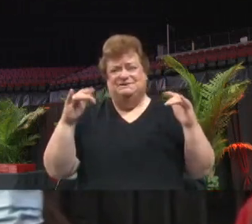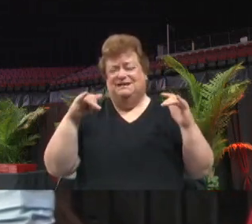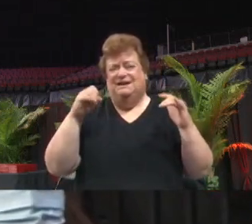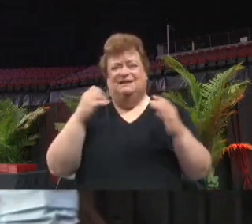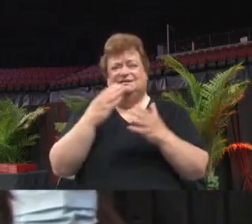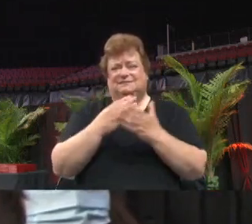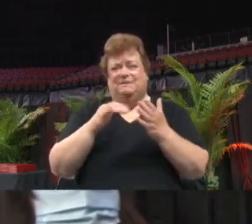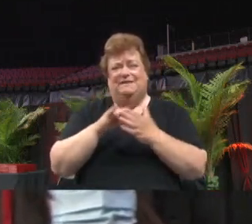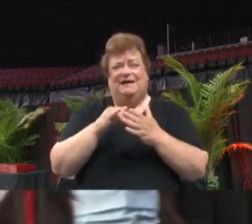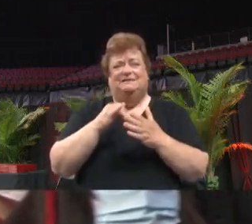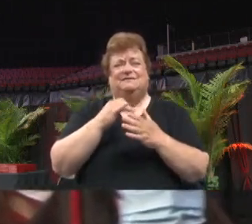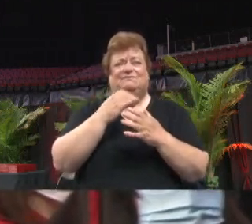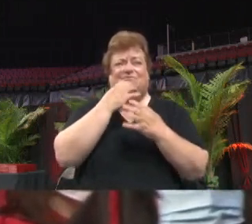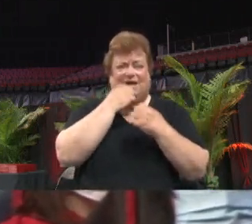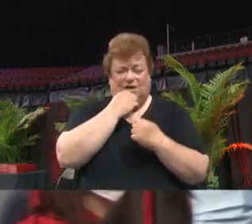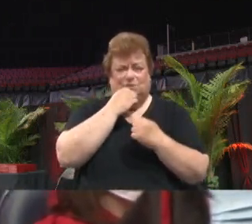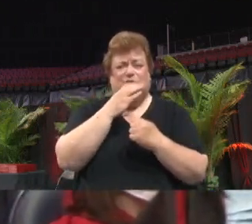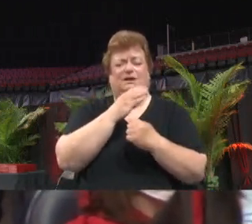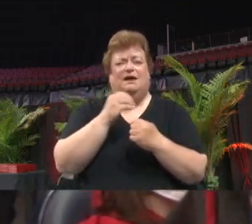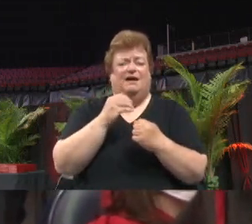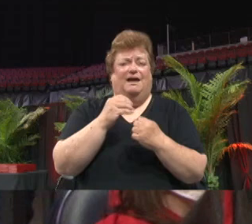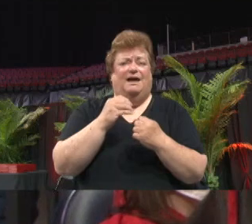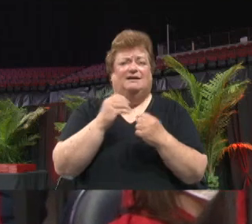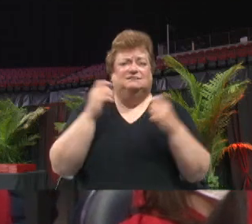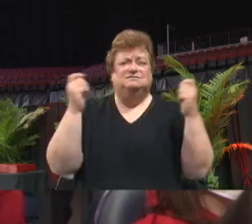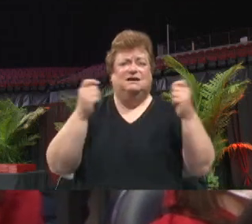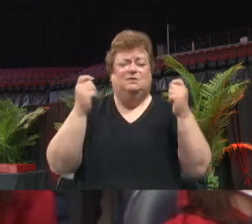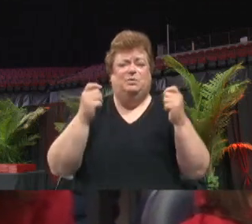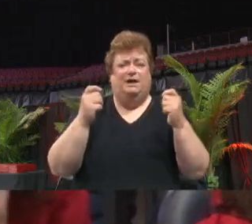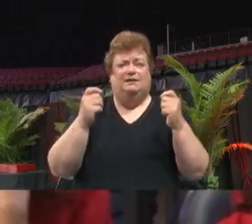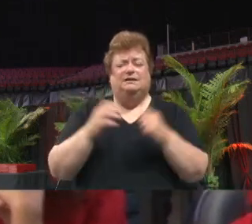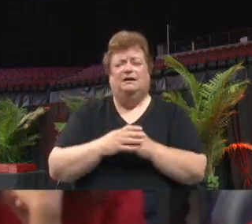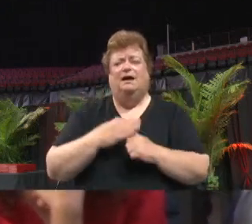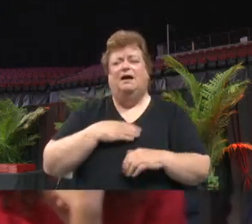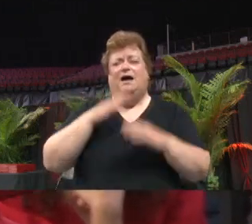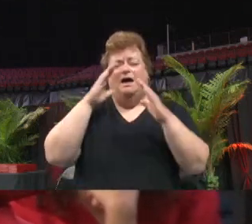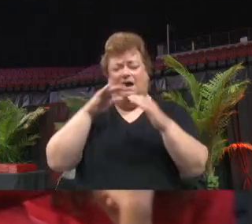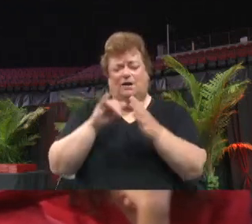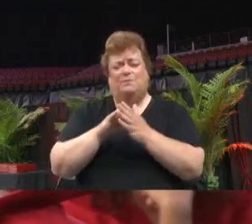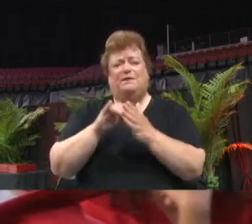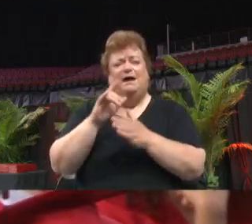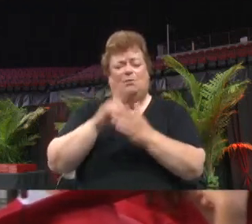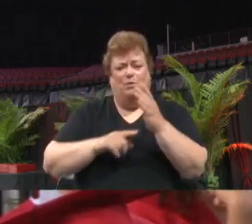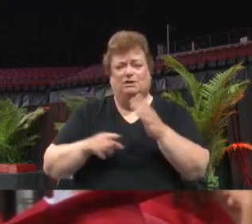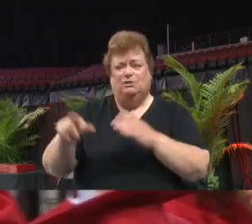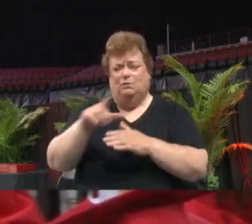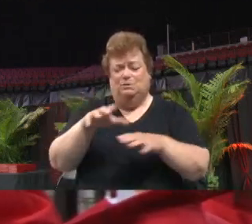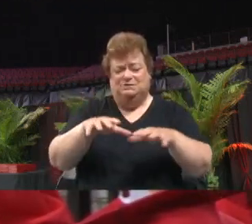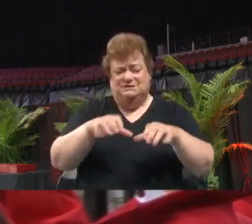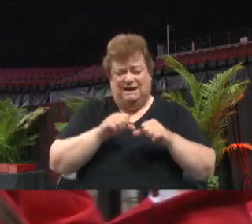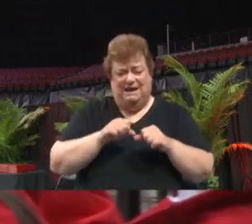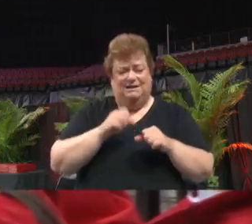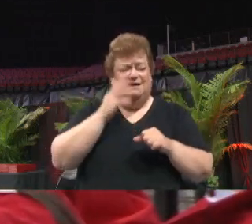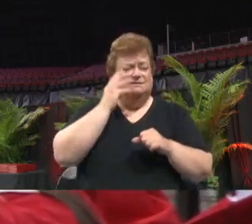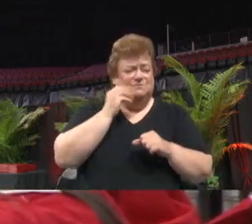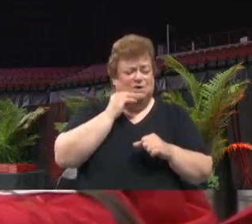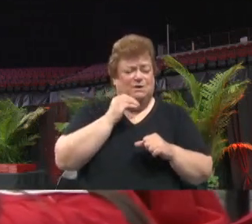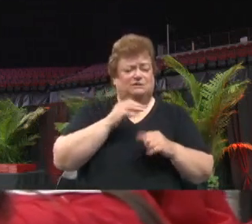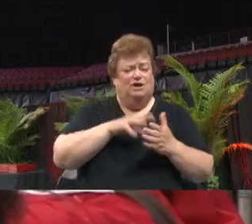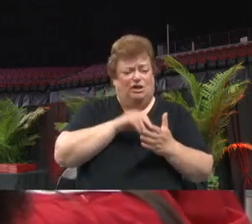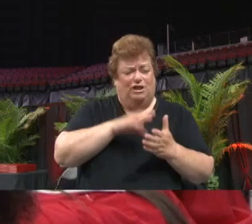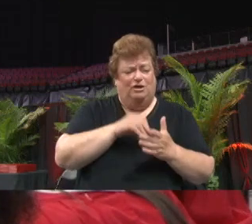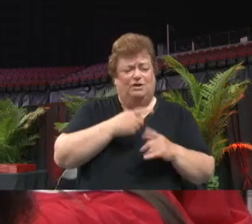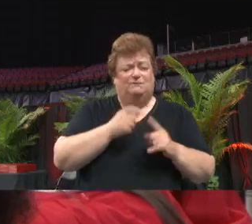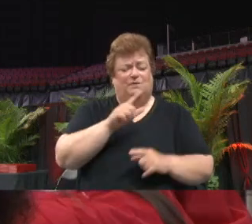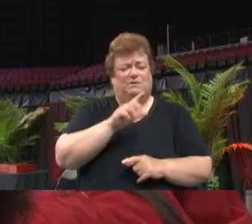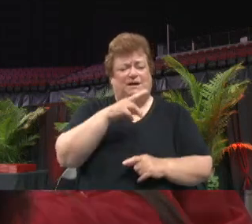and celebrated. I hope that you take what you have experienced and learned in your time at Lincoln High and make the communities